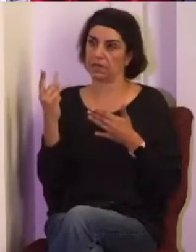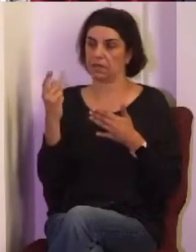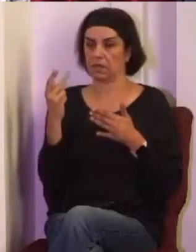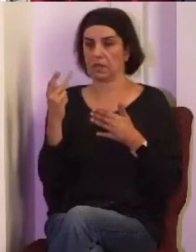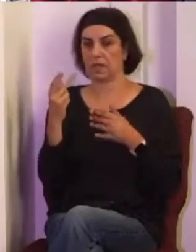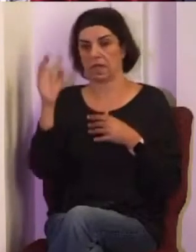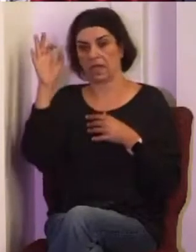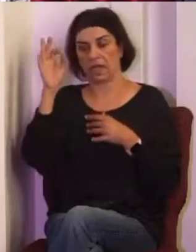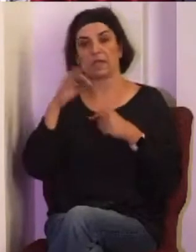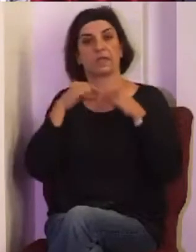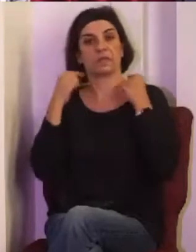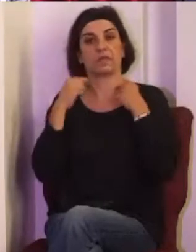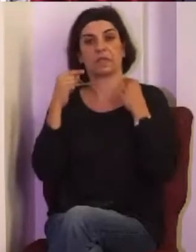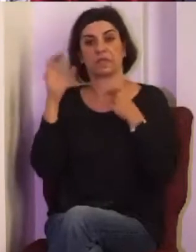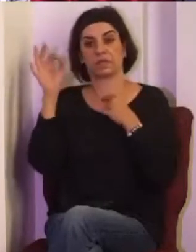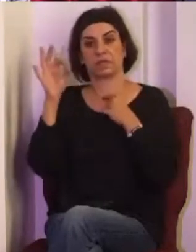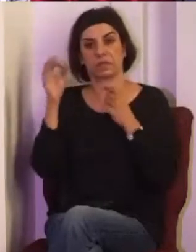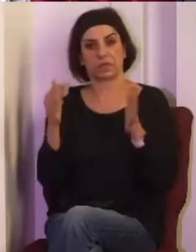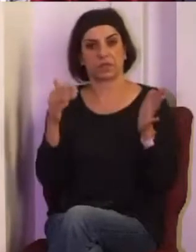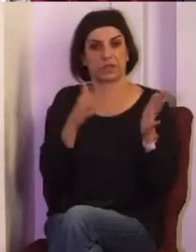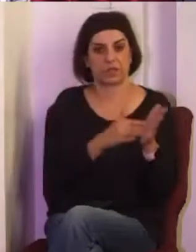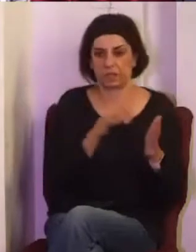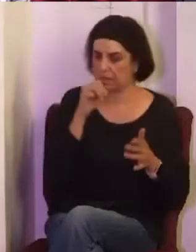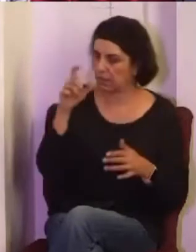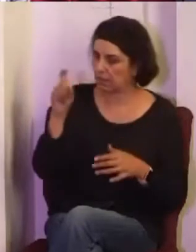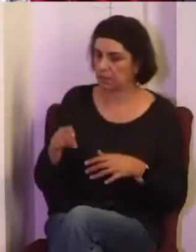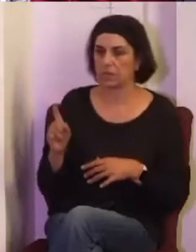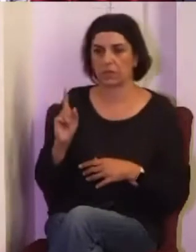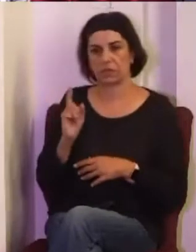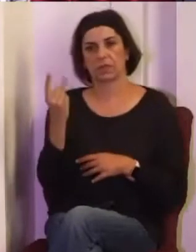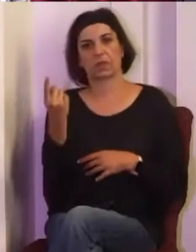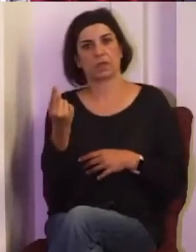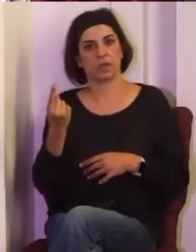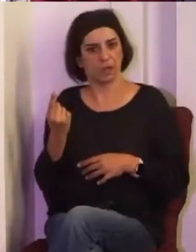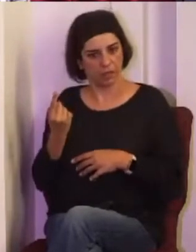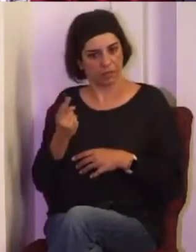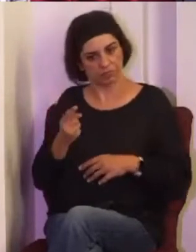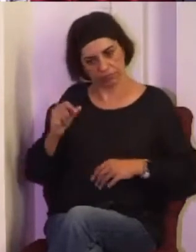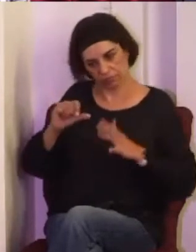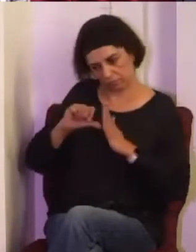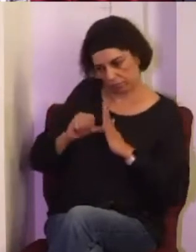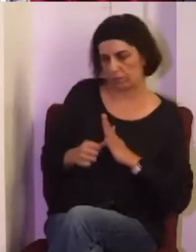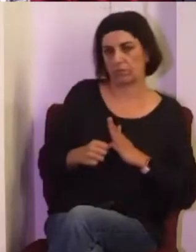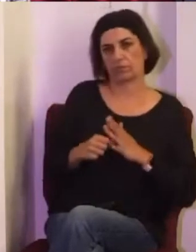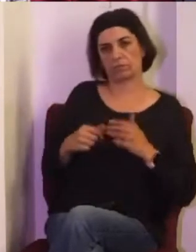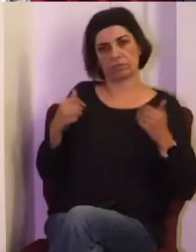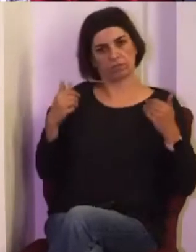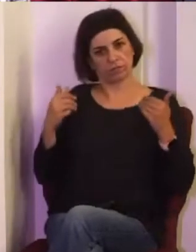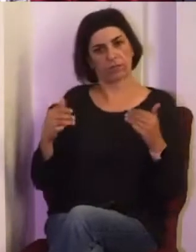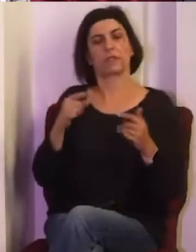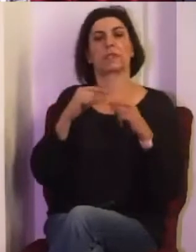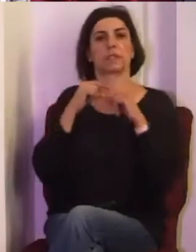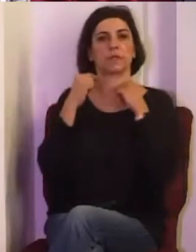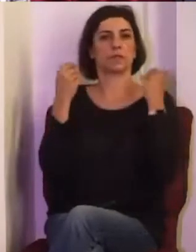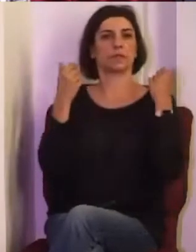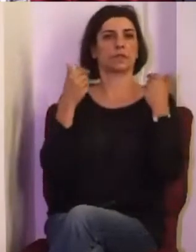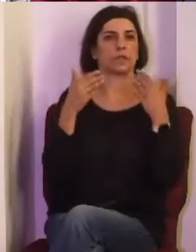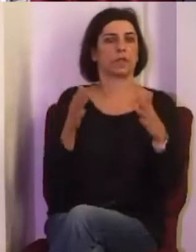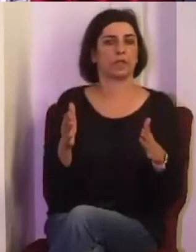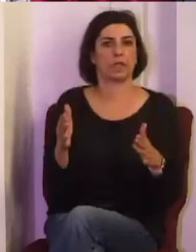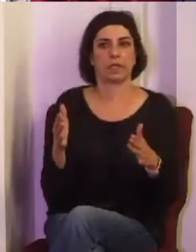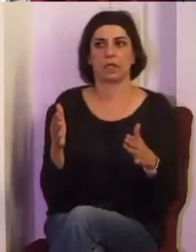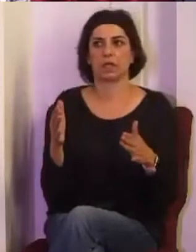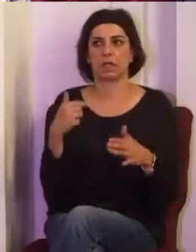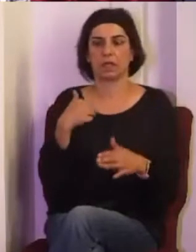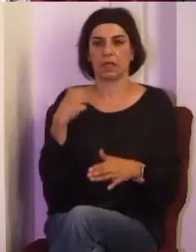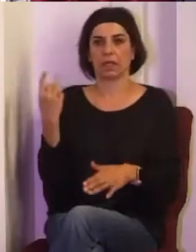you know, they're not supposed to go up. But they do it boldly, and they have priests that allow it. And